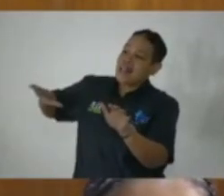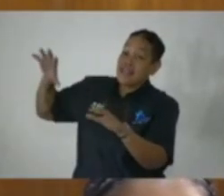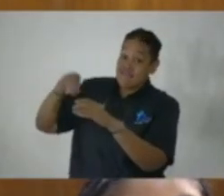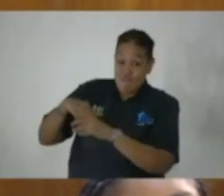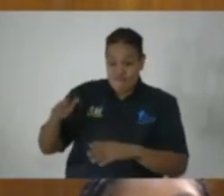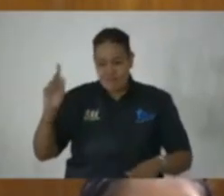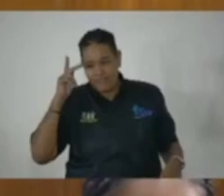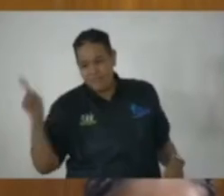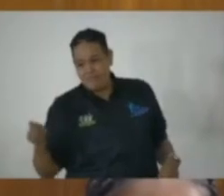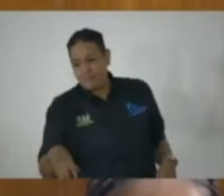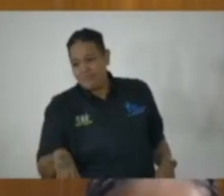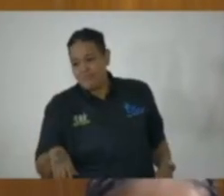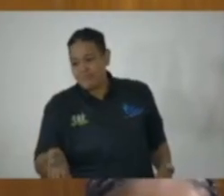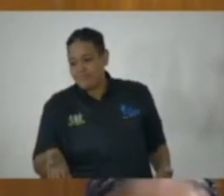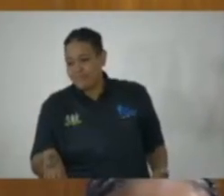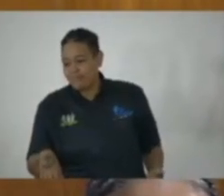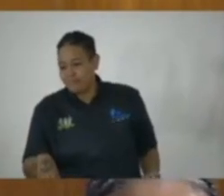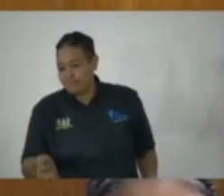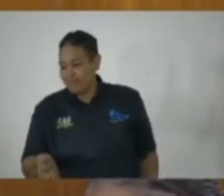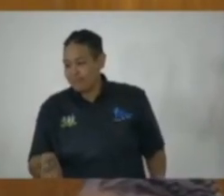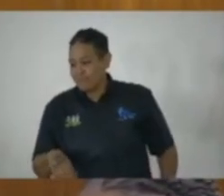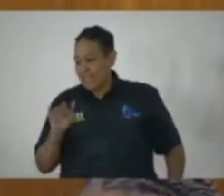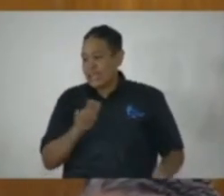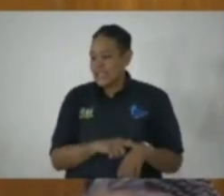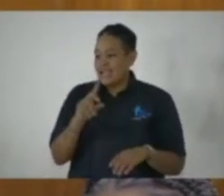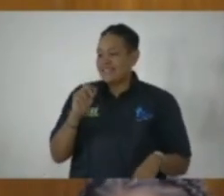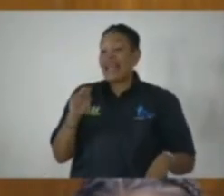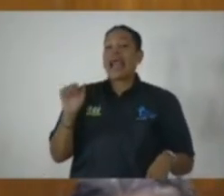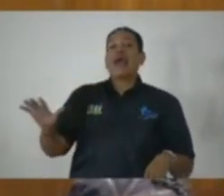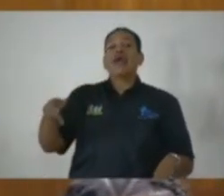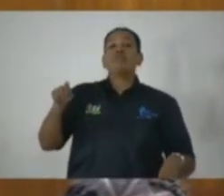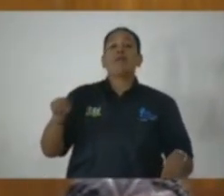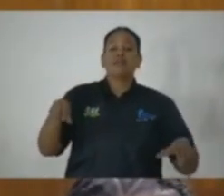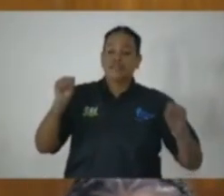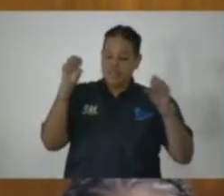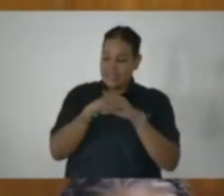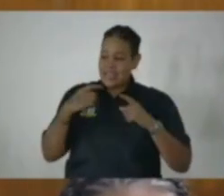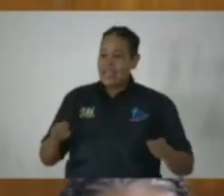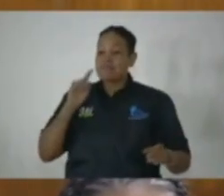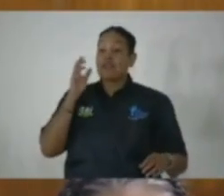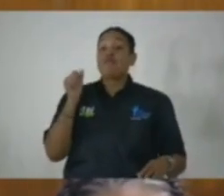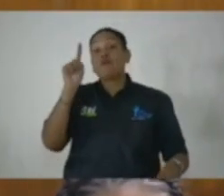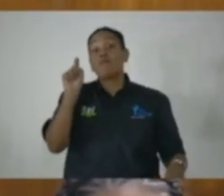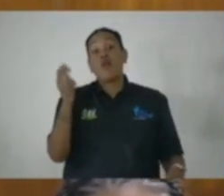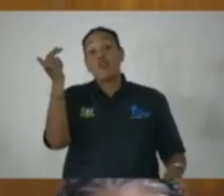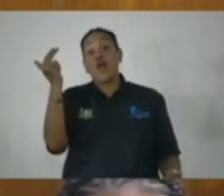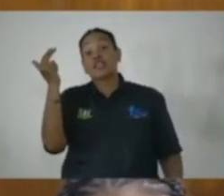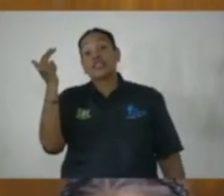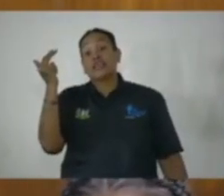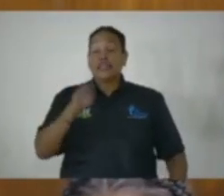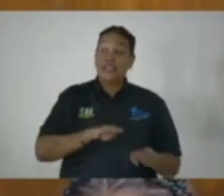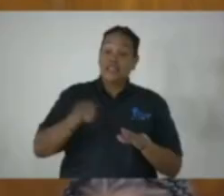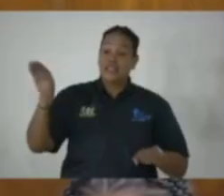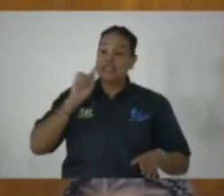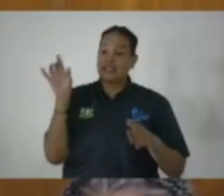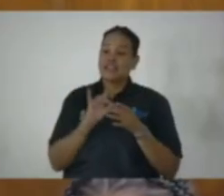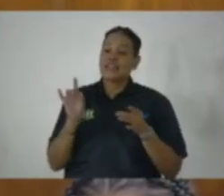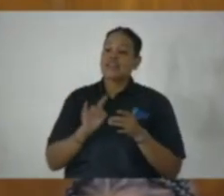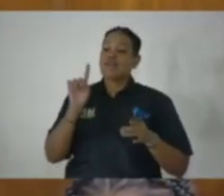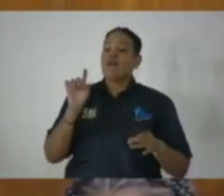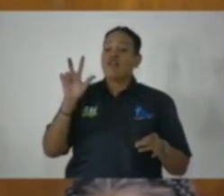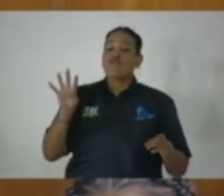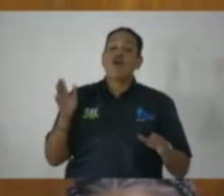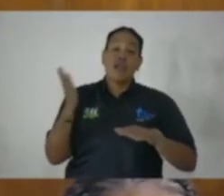At that time, Dana was our party. They was PMP that time. They took it from 113 to, you was feeding at the trough,